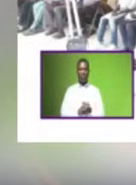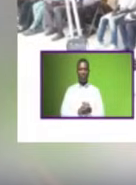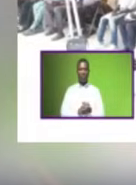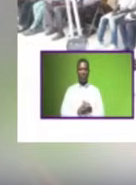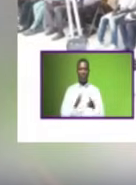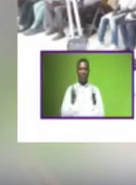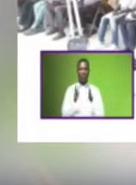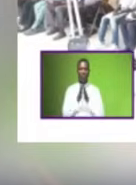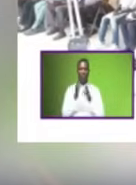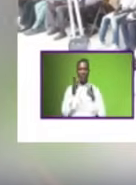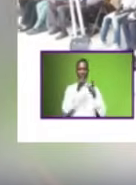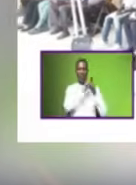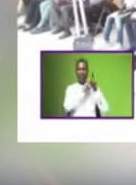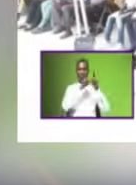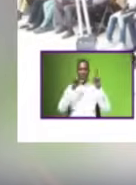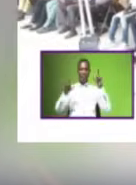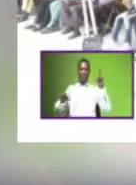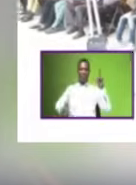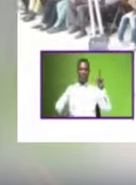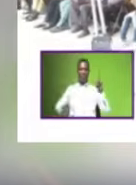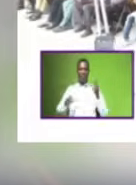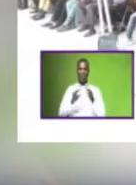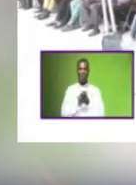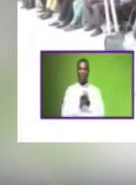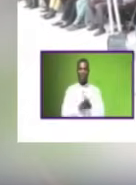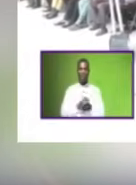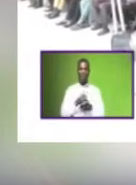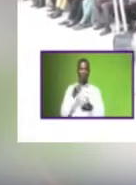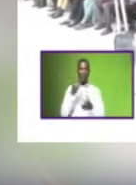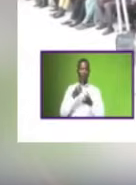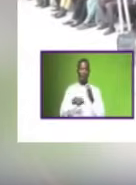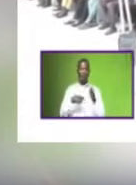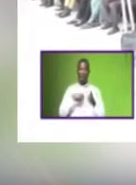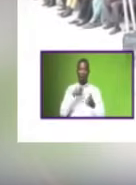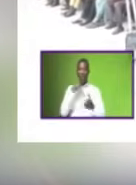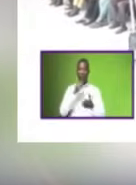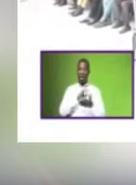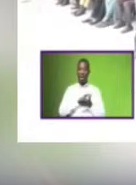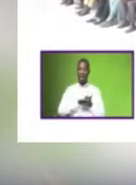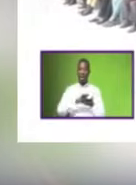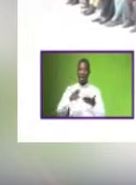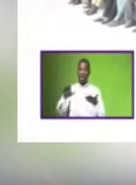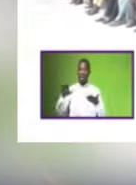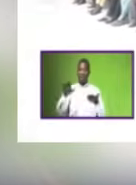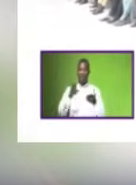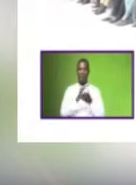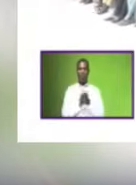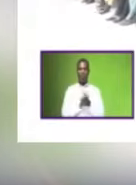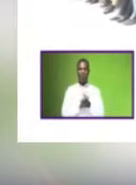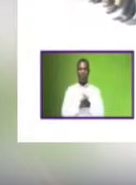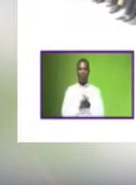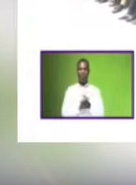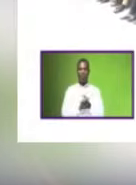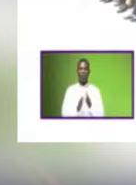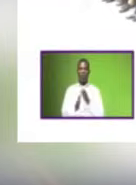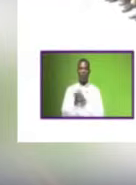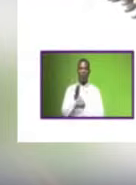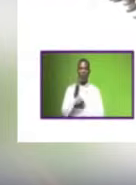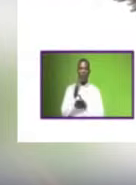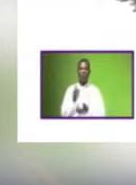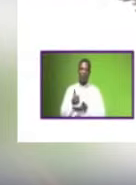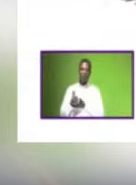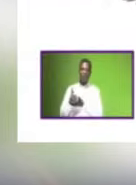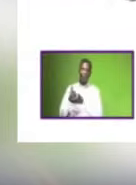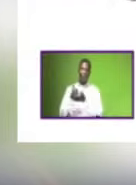Praise the Lord. Hallelujah. Make us have mudaho. Mudaho pa. Amen.